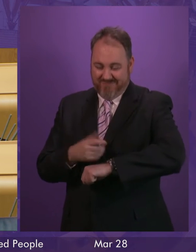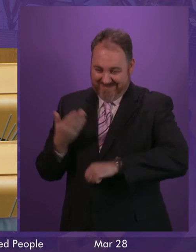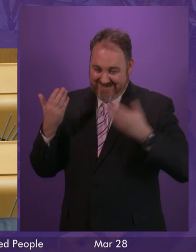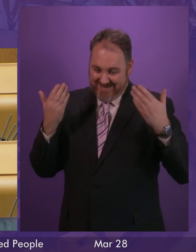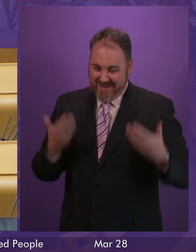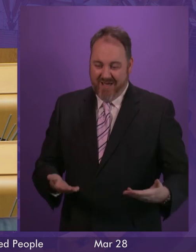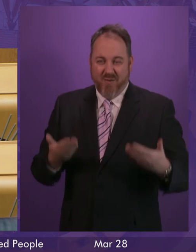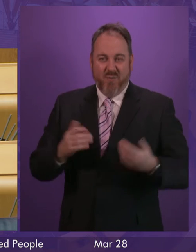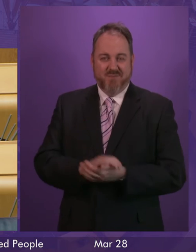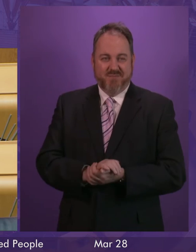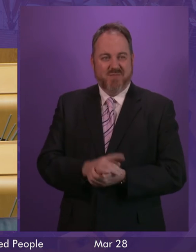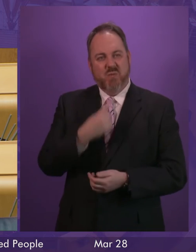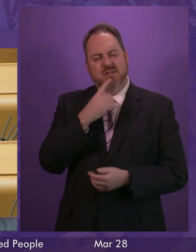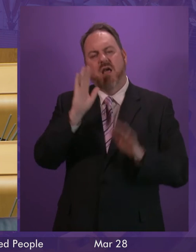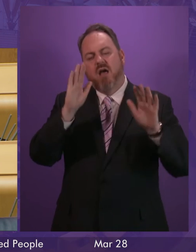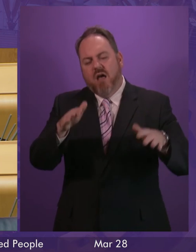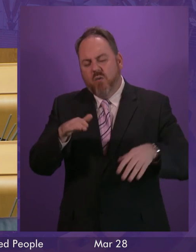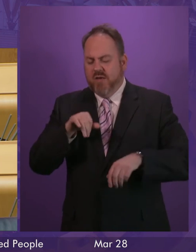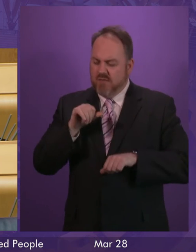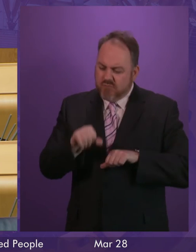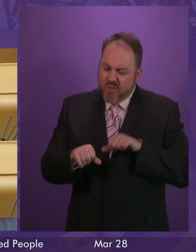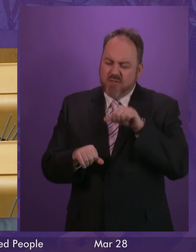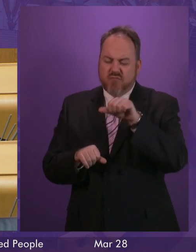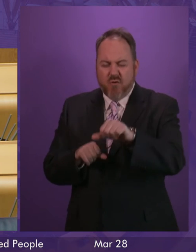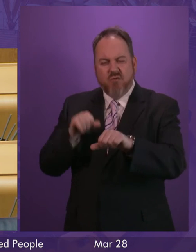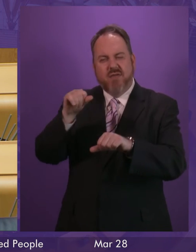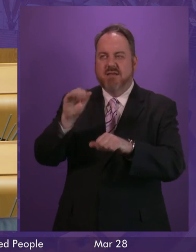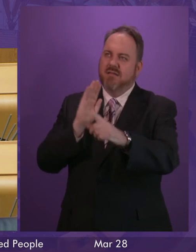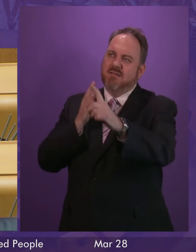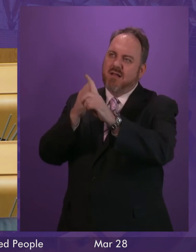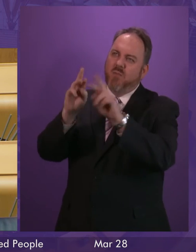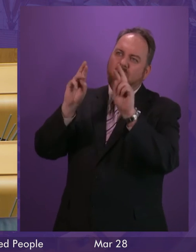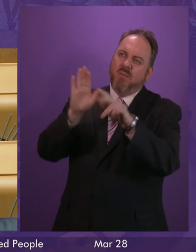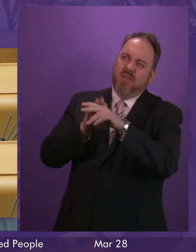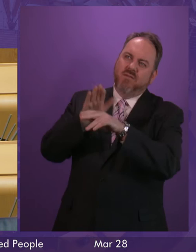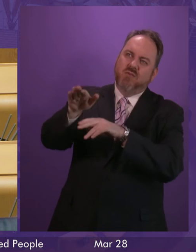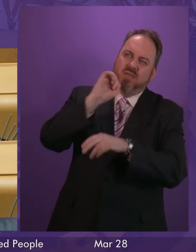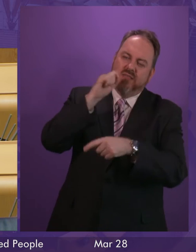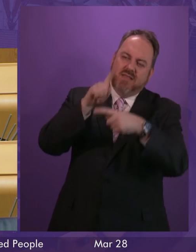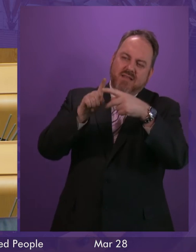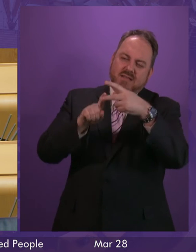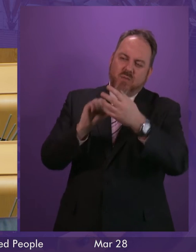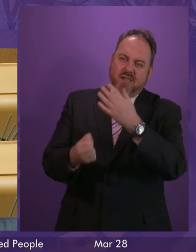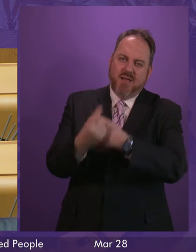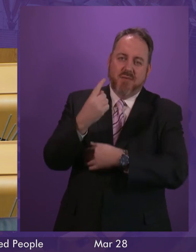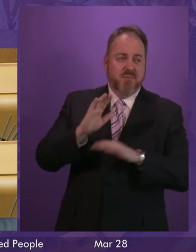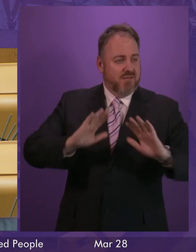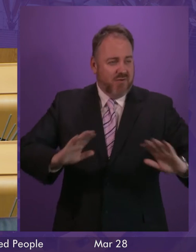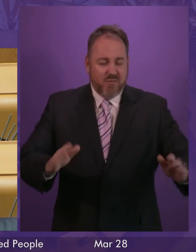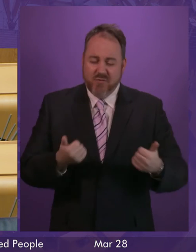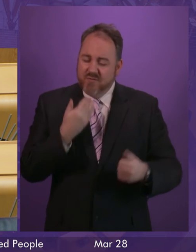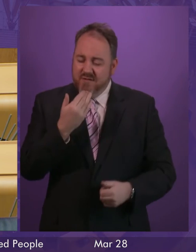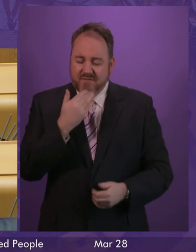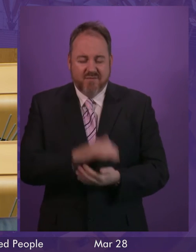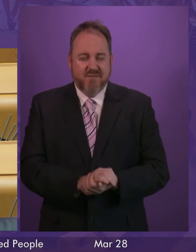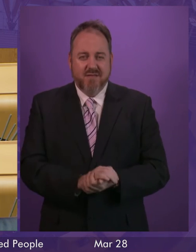say we are on a journey and we are making progress and we have targets but it is remembering that fundamentally for each